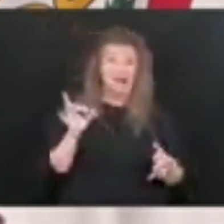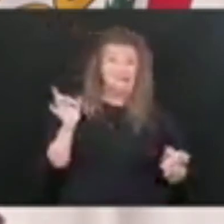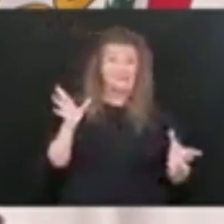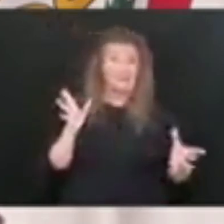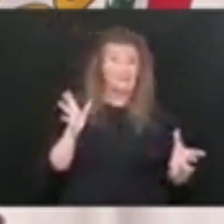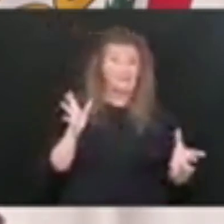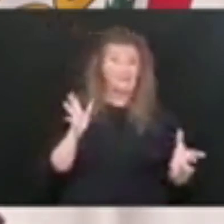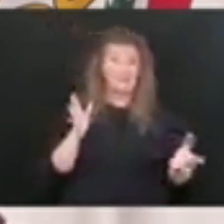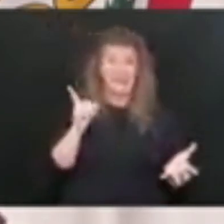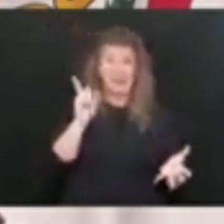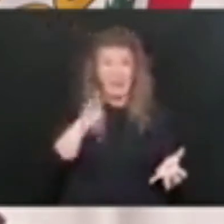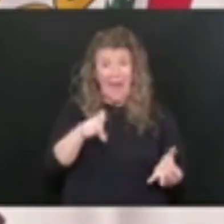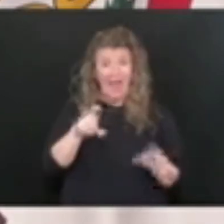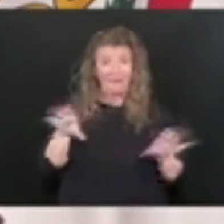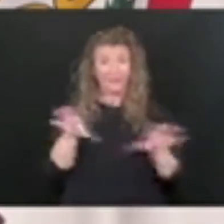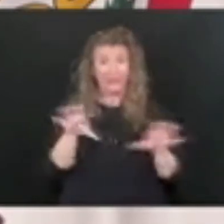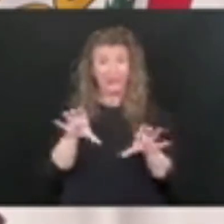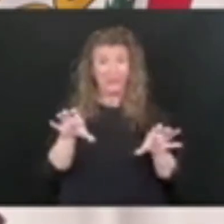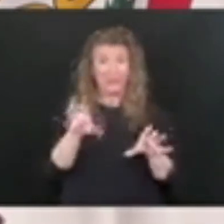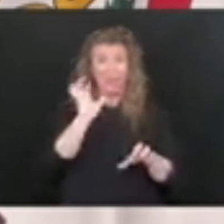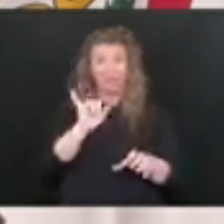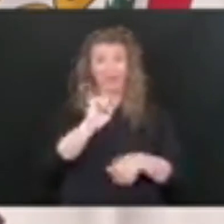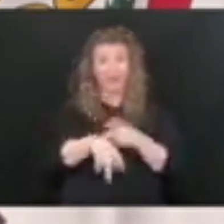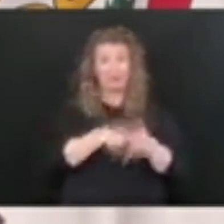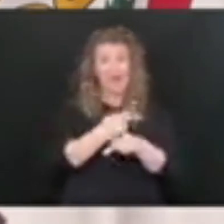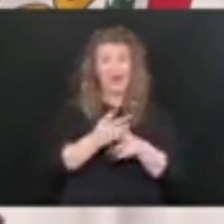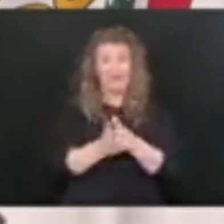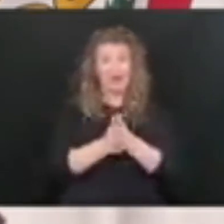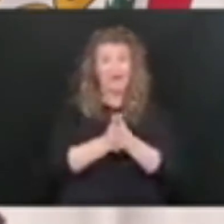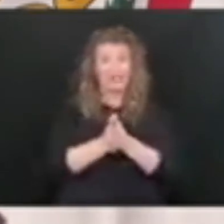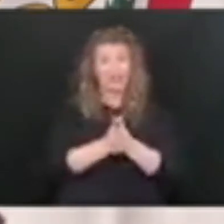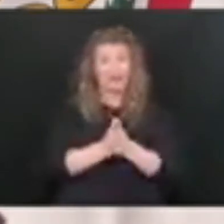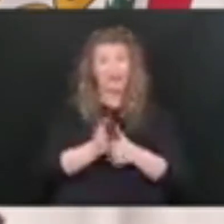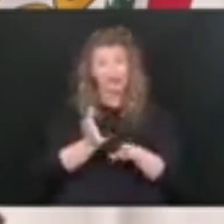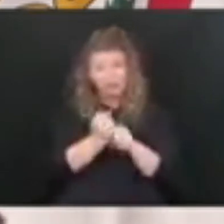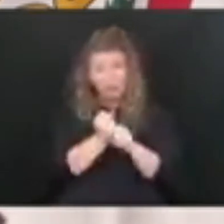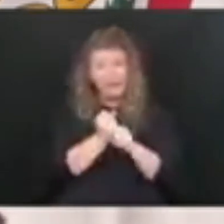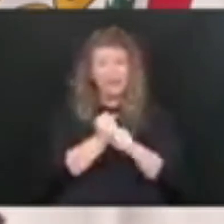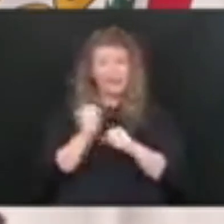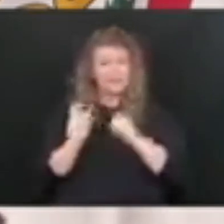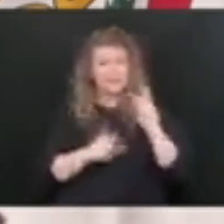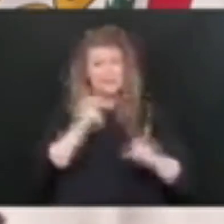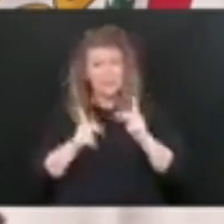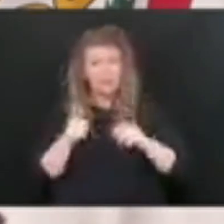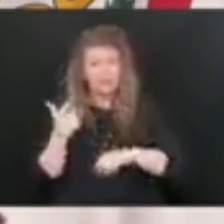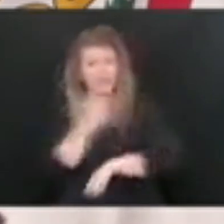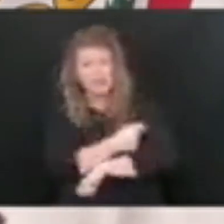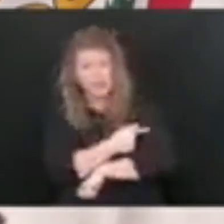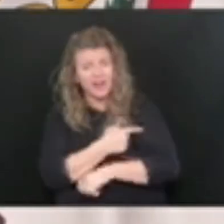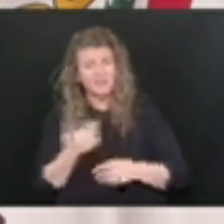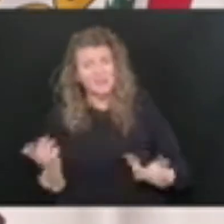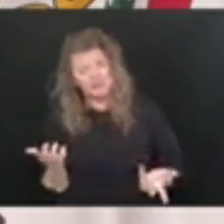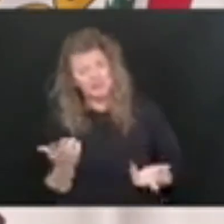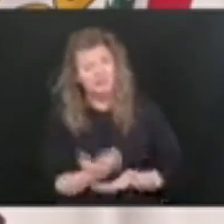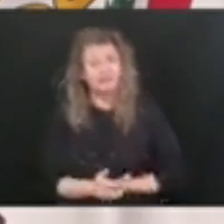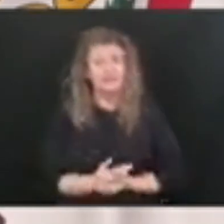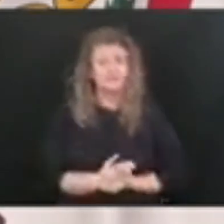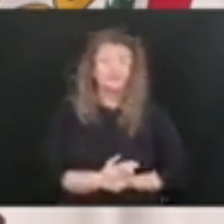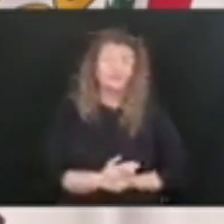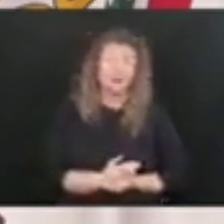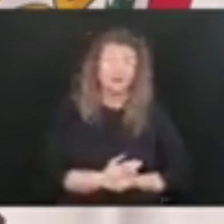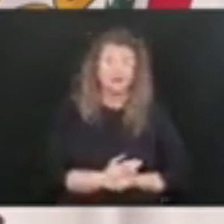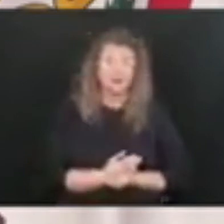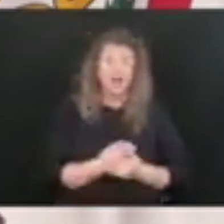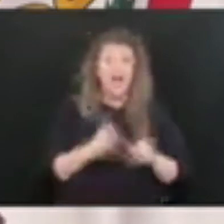that we've got to do any and everything to be able to get our people finally across the top of the mountain. And I